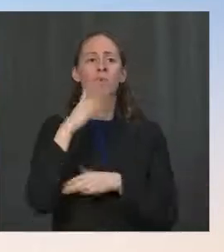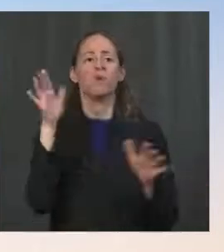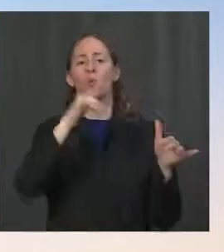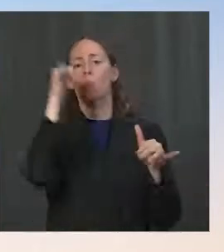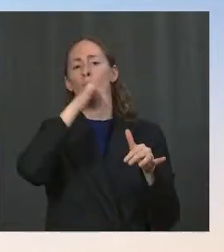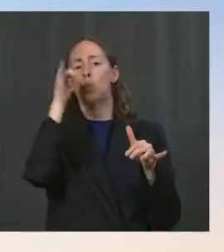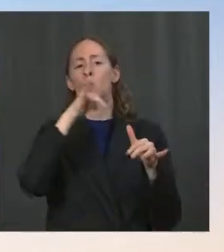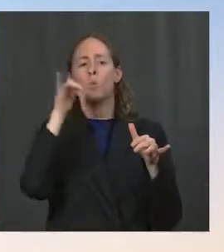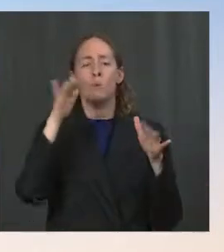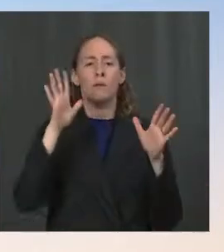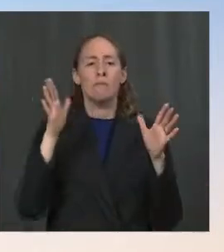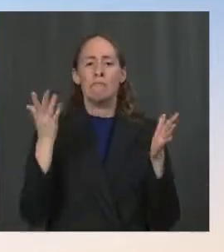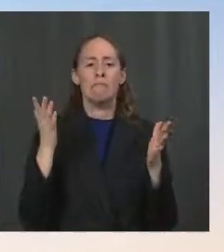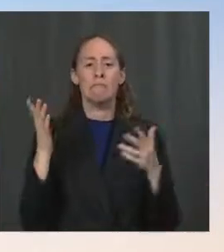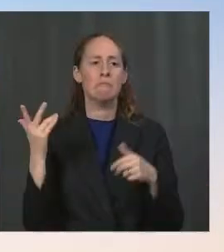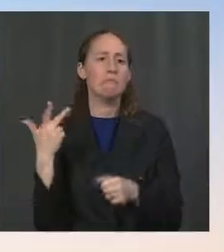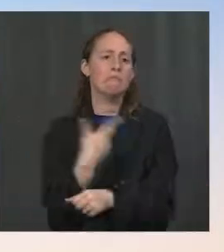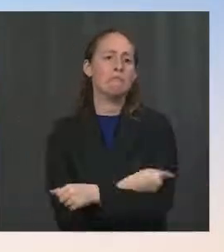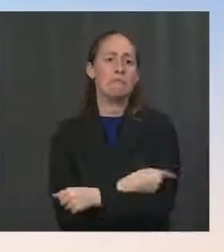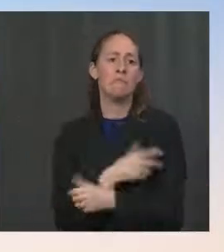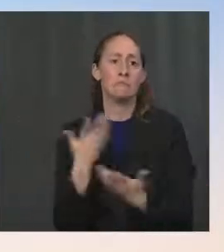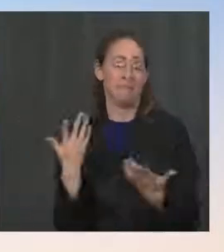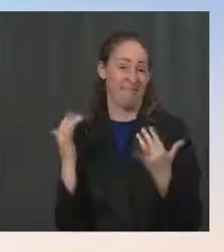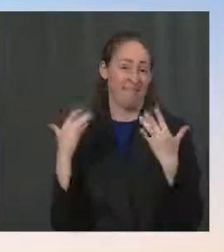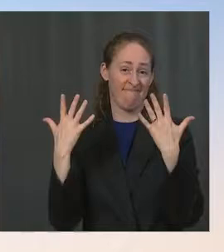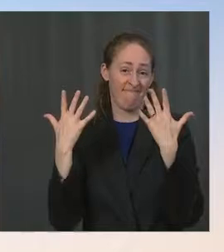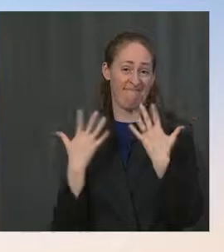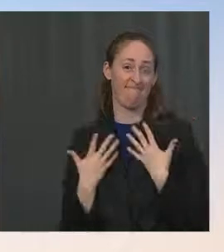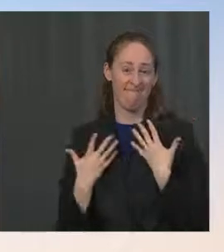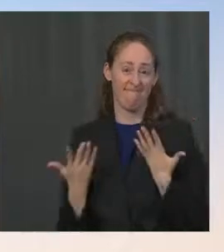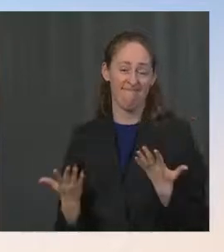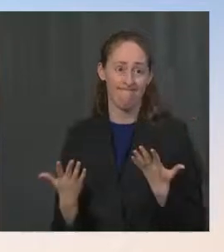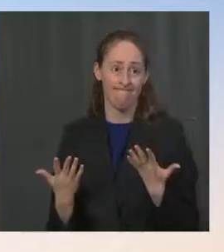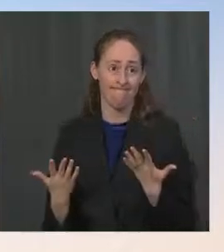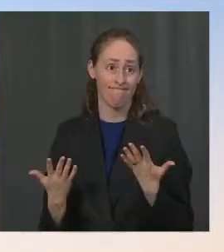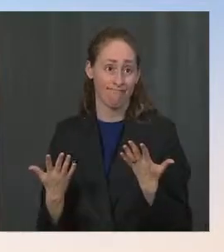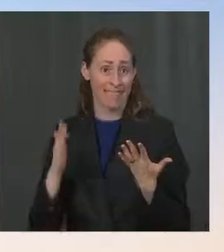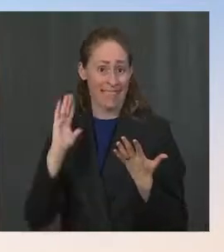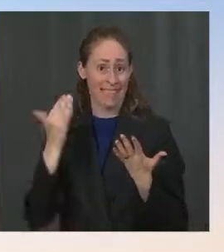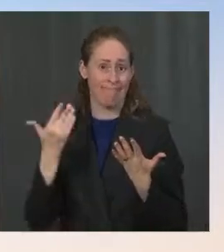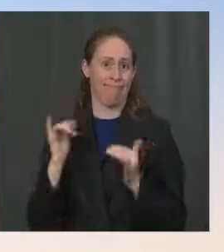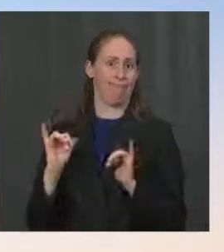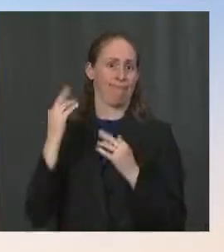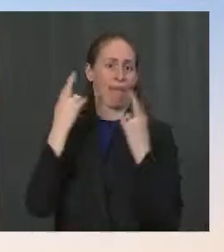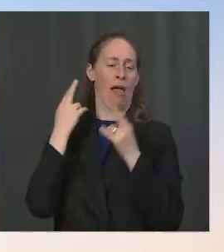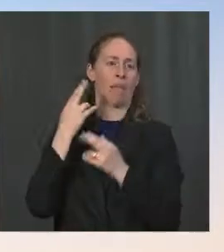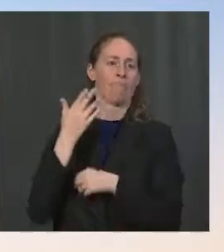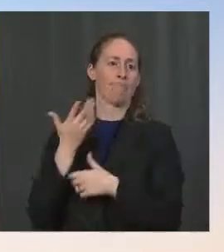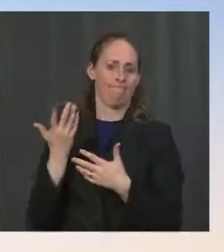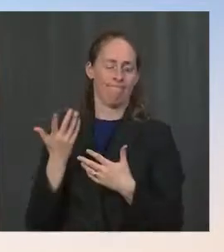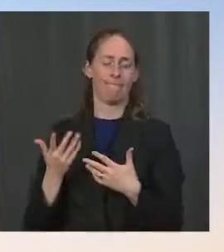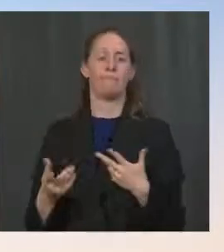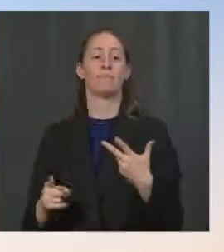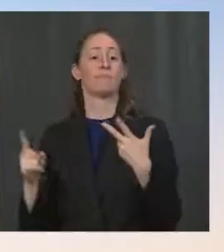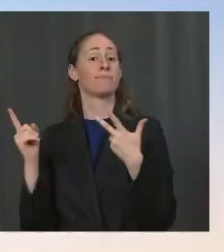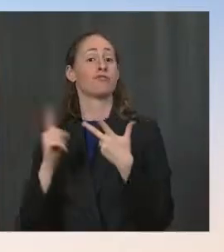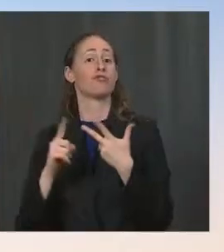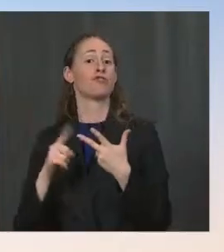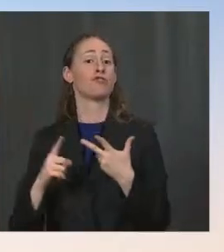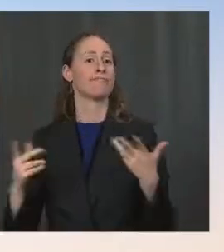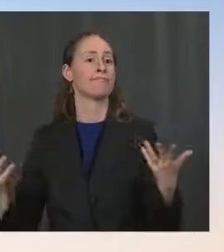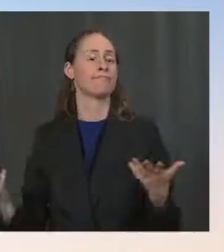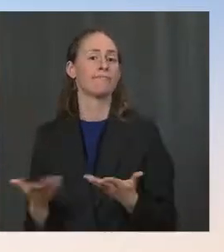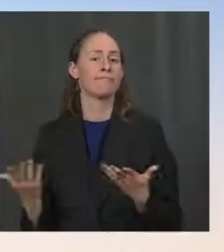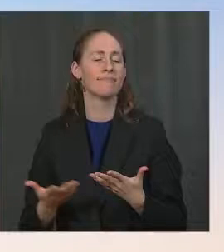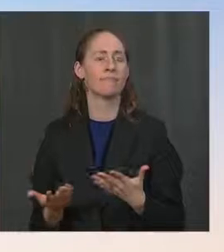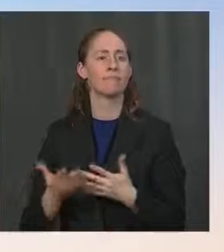for that to be the scenario, but that has certainly, we believe, prompted more people to get vaccinated. It is also possible that the FDA final